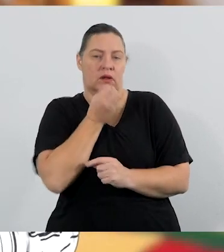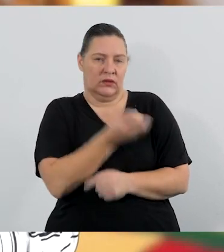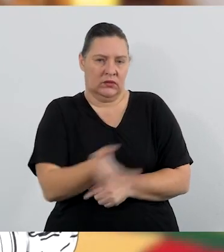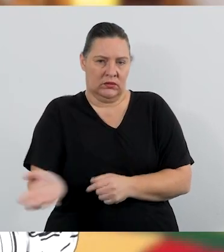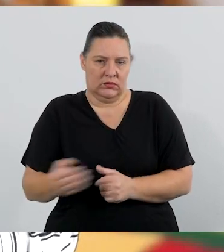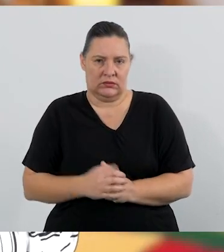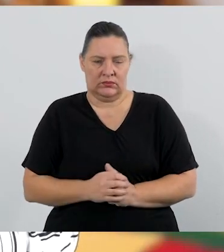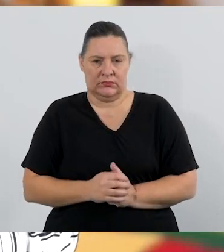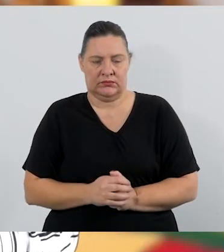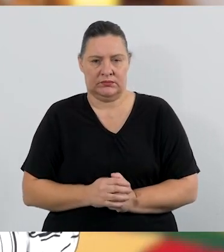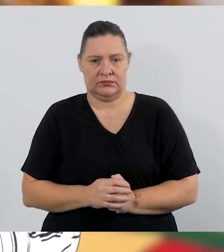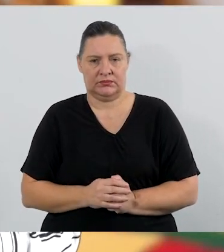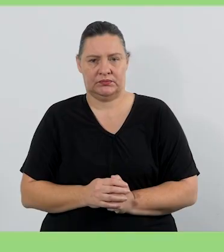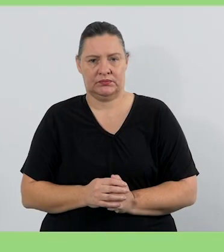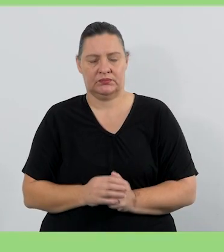nutrients.